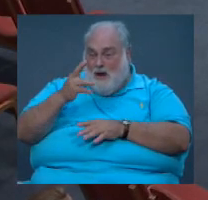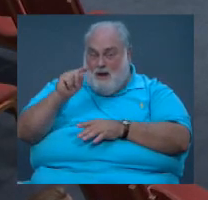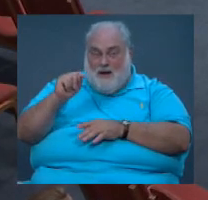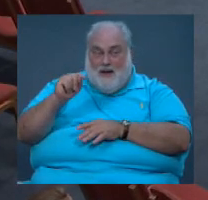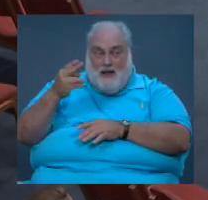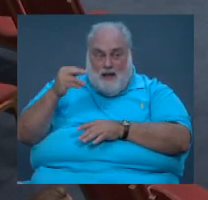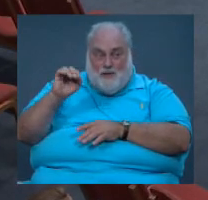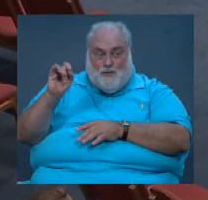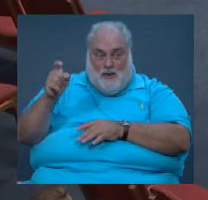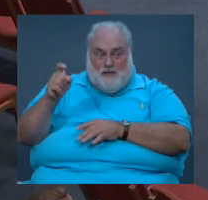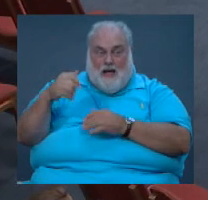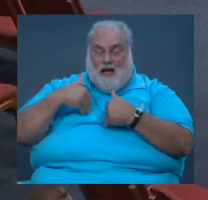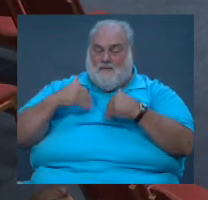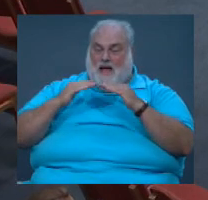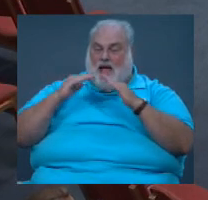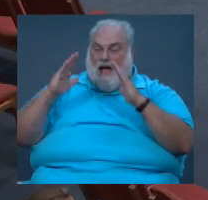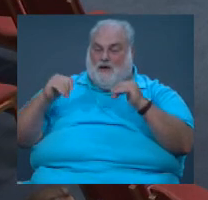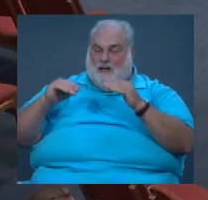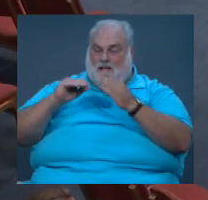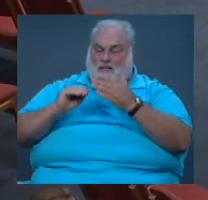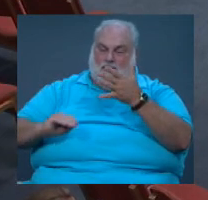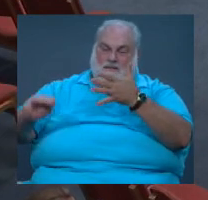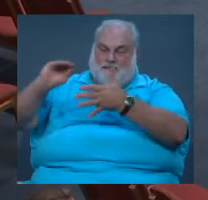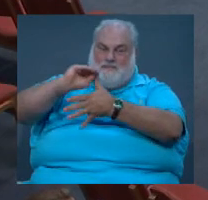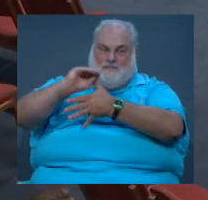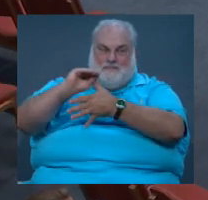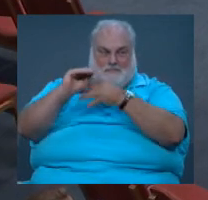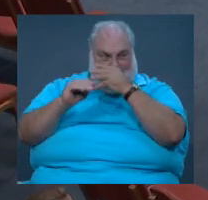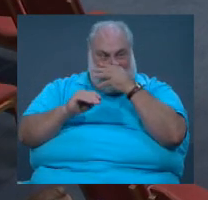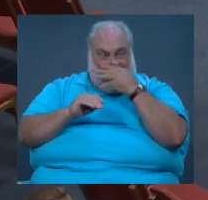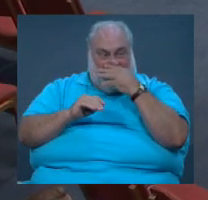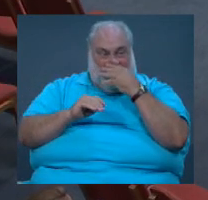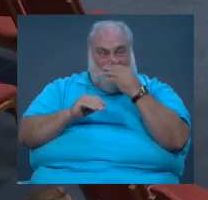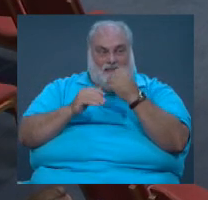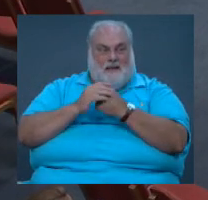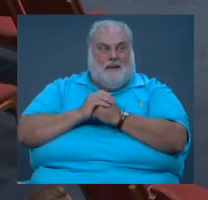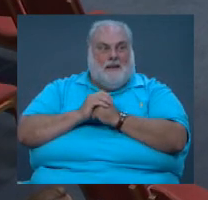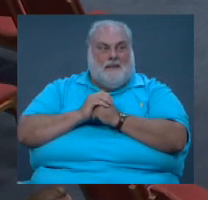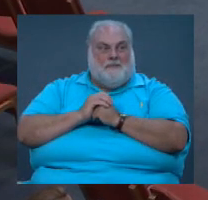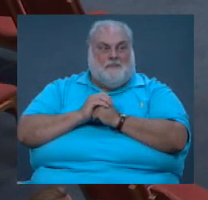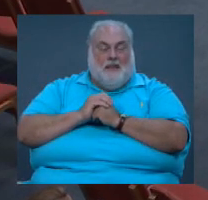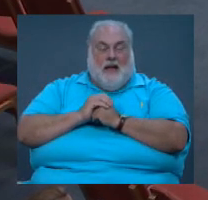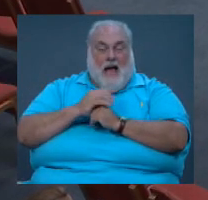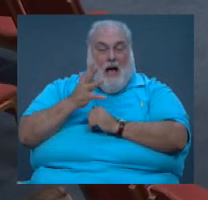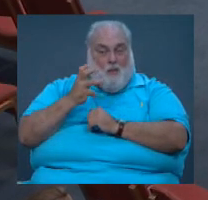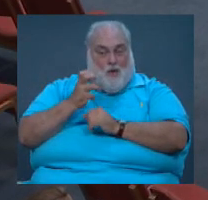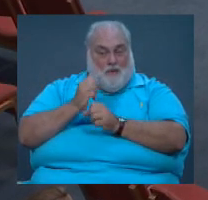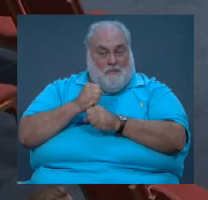and Hendricks that we'll have housing on the next time you see it. All right. It's my aim to please you.